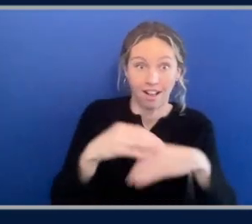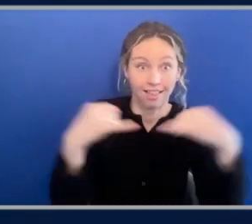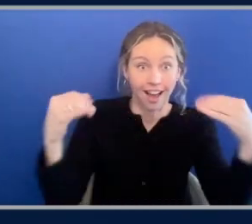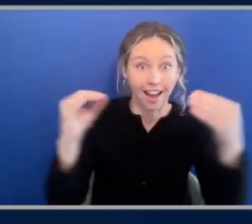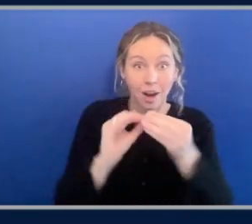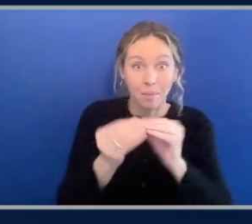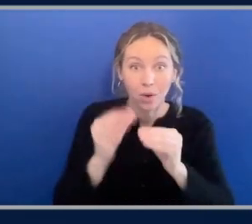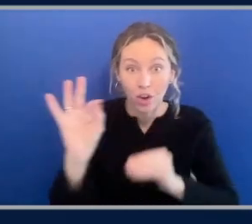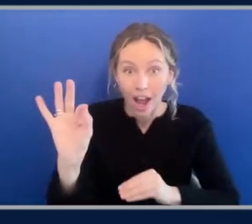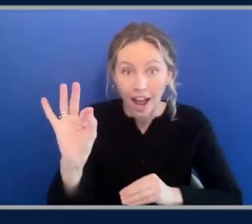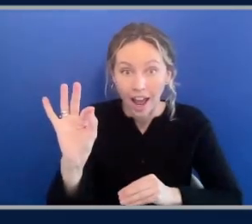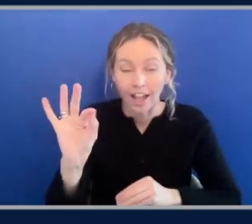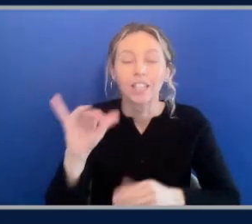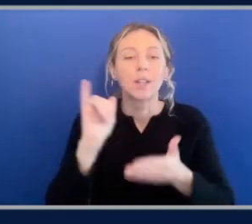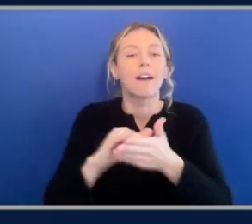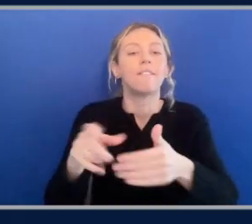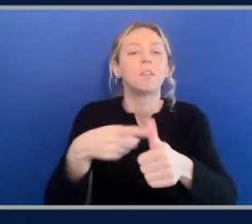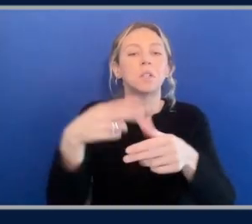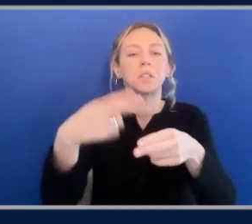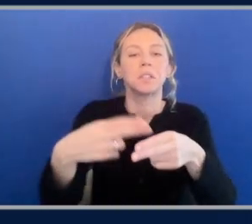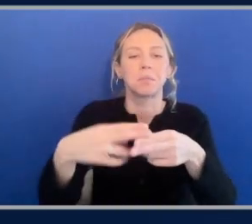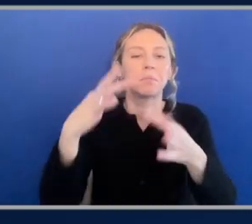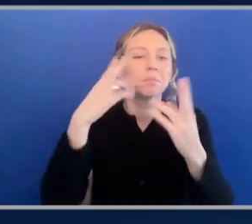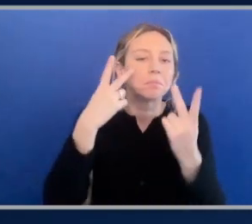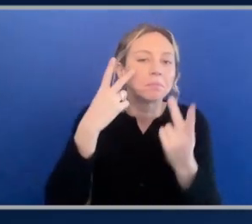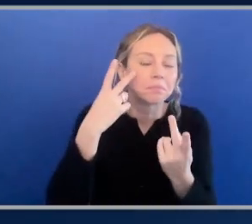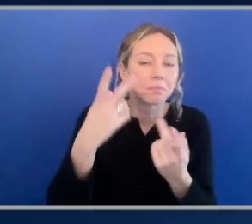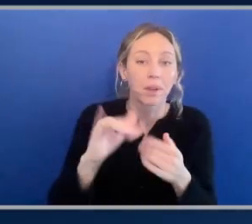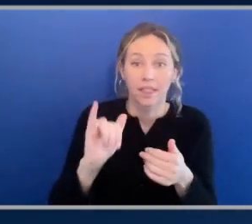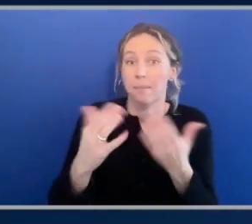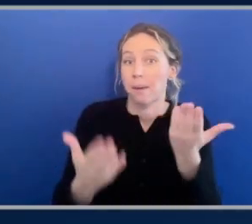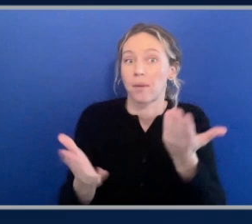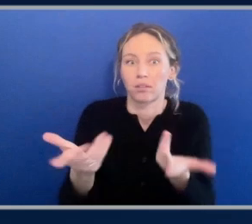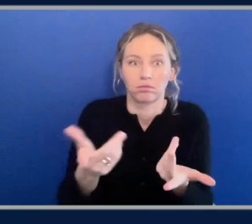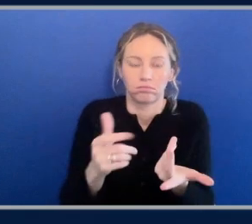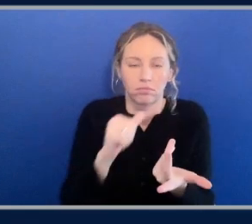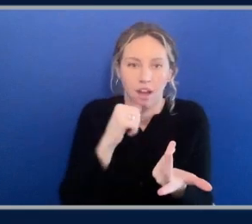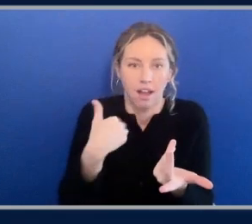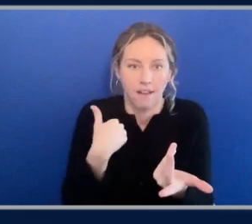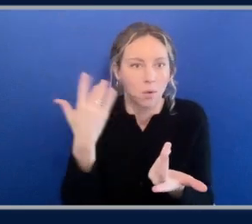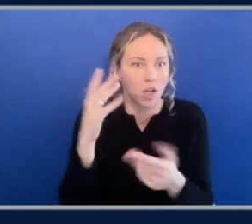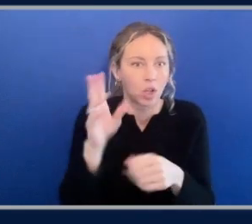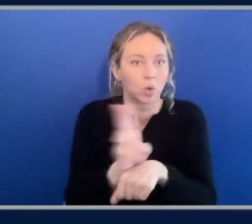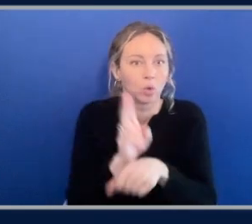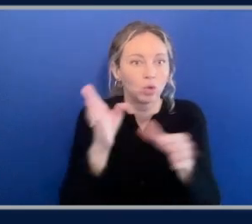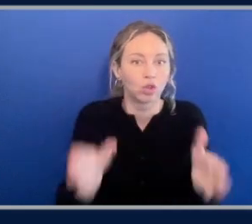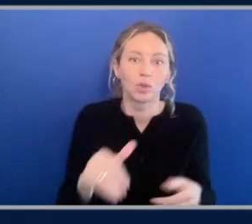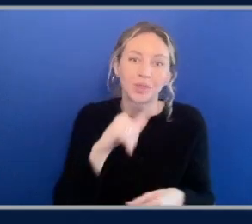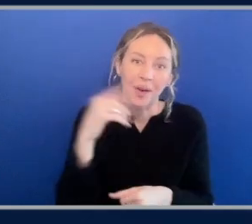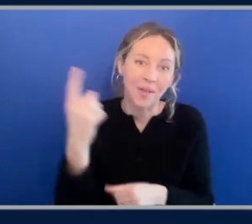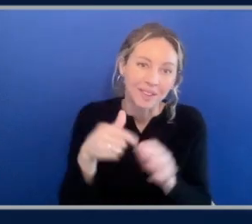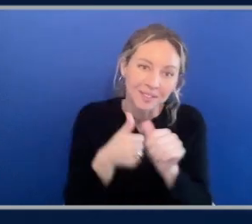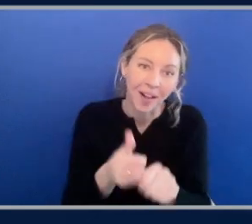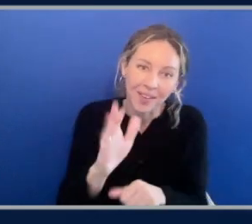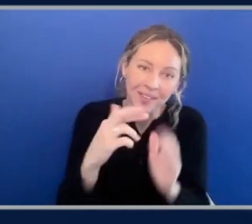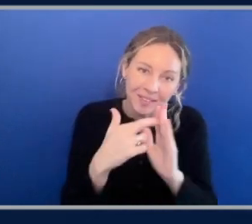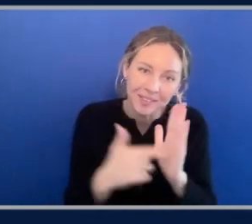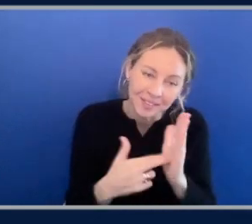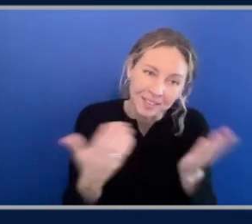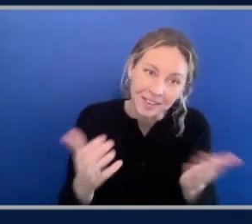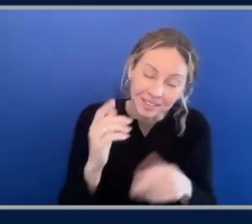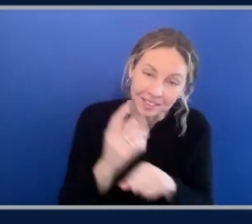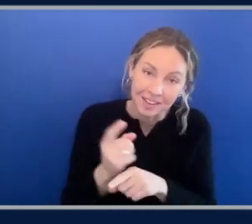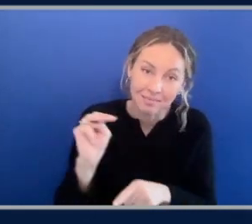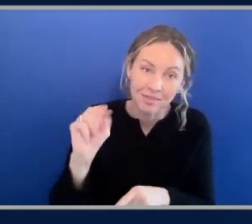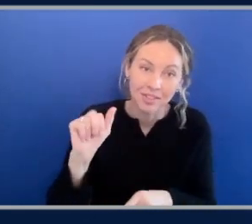and get the first name of someone, right? Okay. But that might not exist, because users don't always do what you want, Darko. Of course. So you've got this